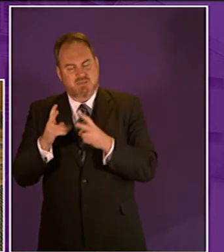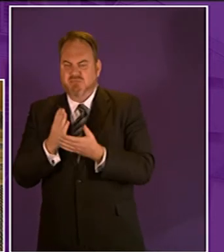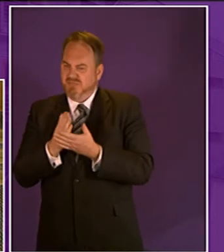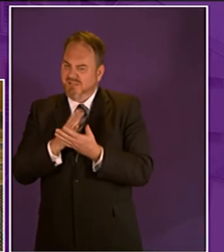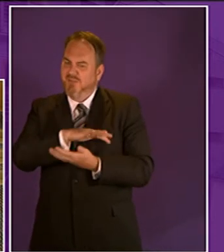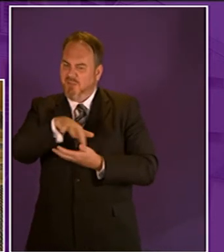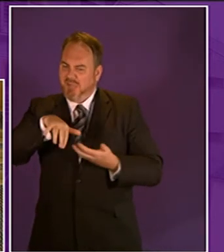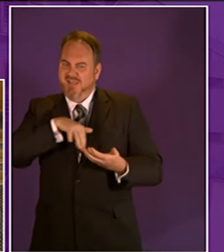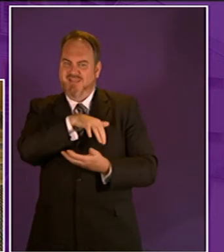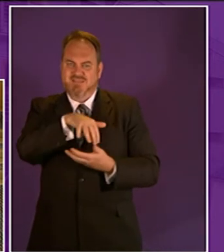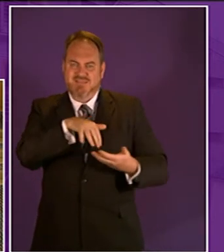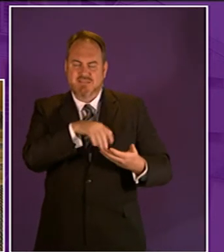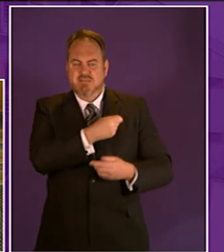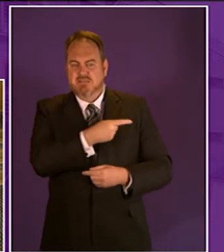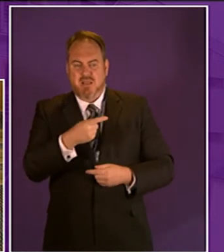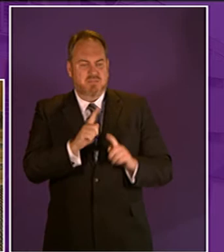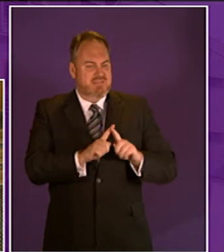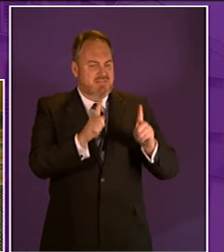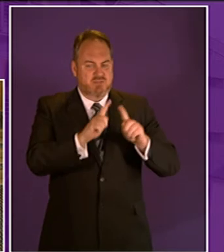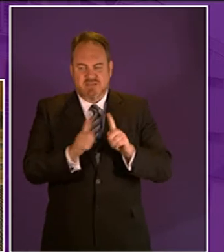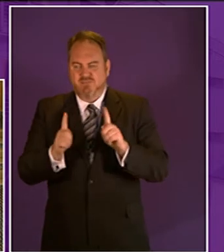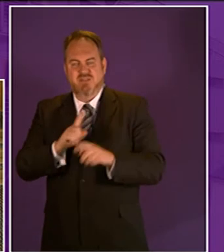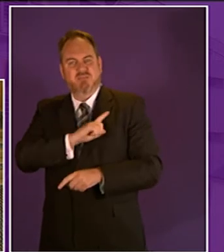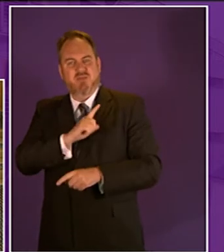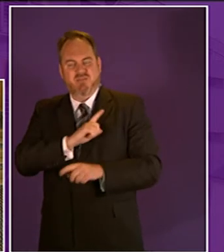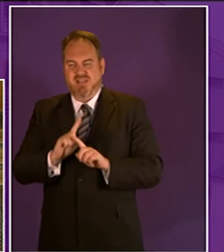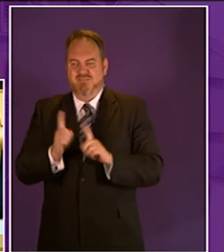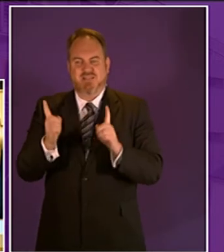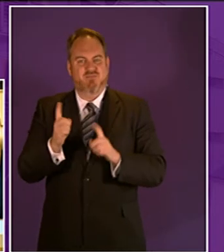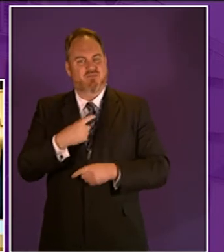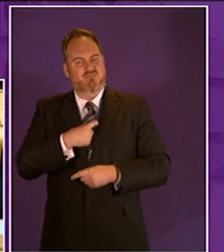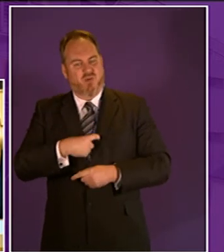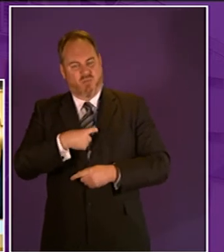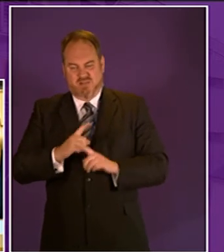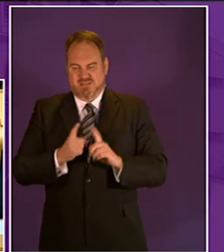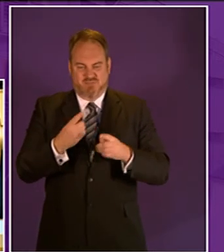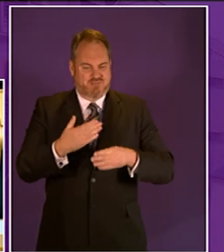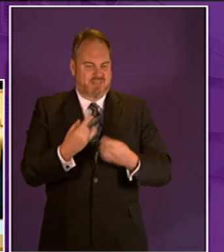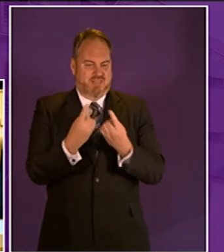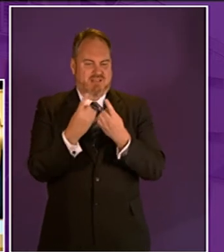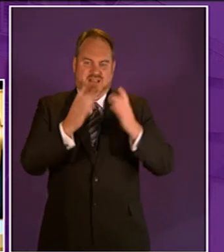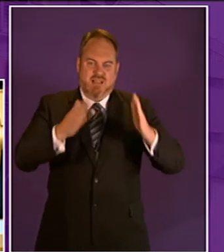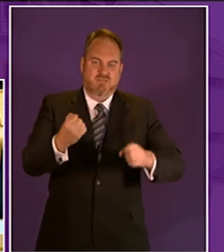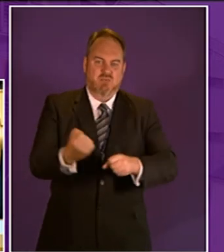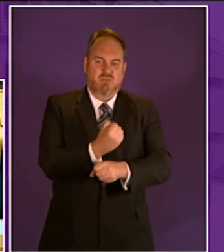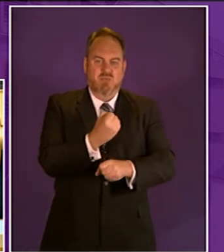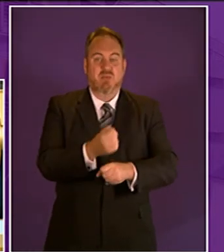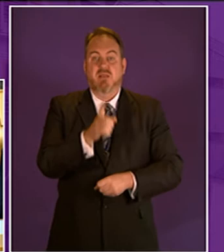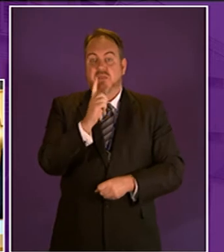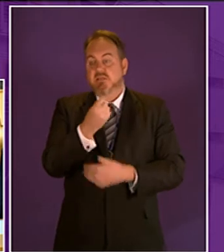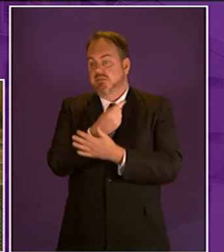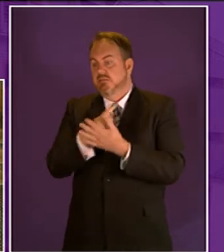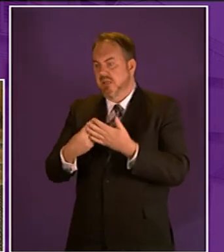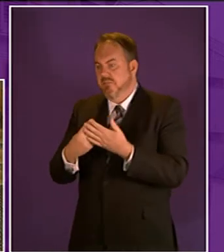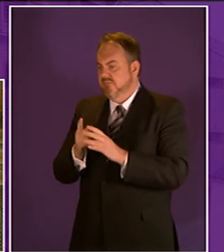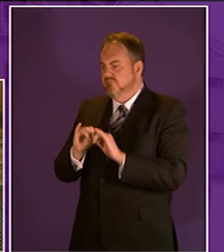of course some of them are different because they serve different purposes. So the NHS systems that will be used within an acute hospital